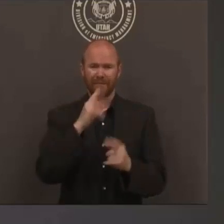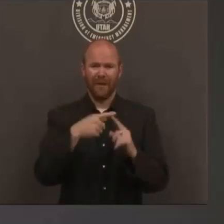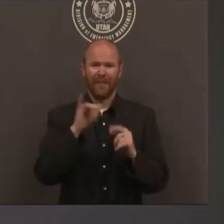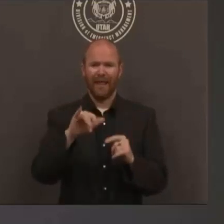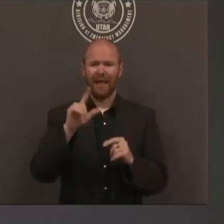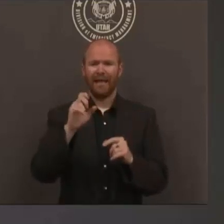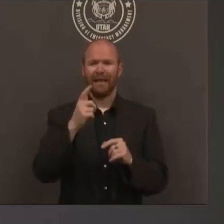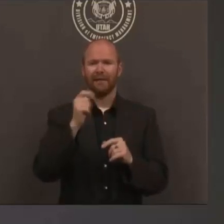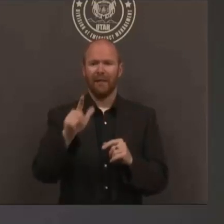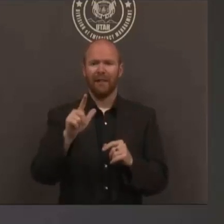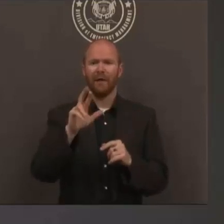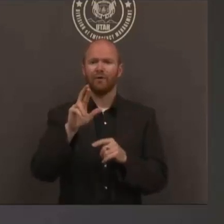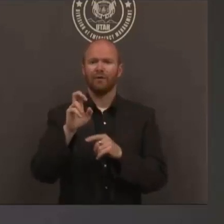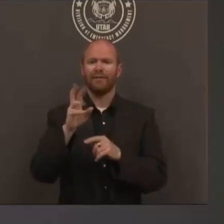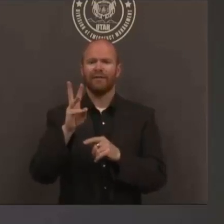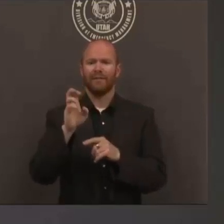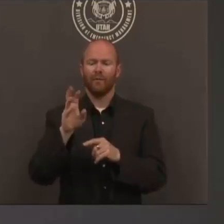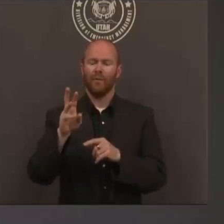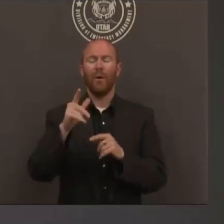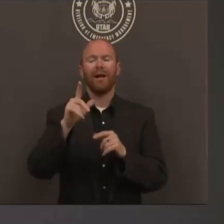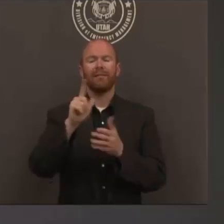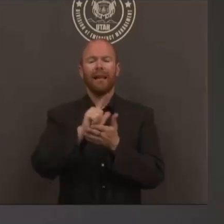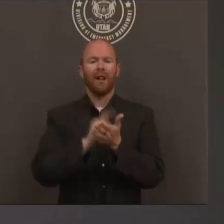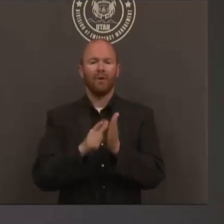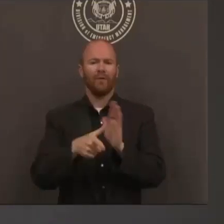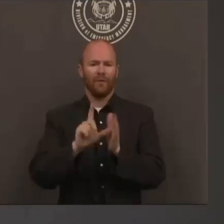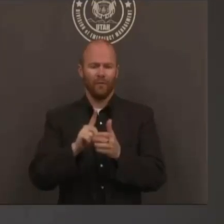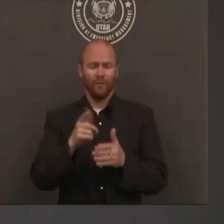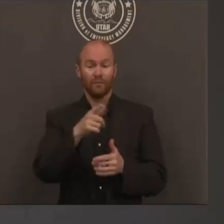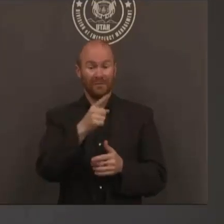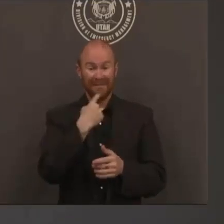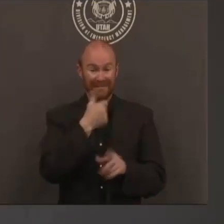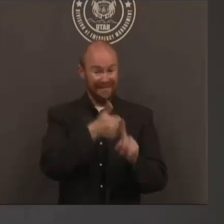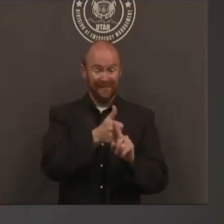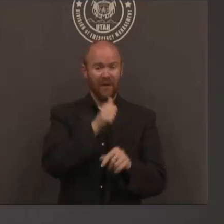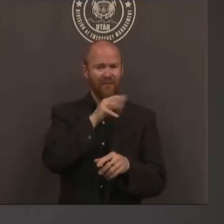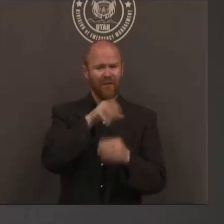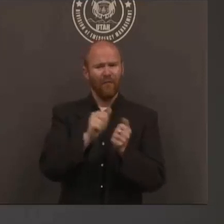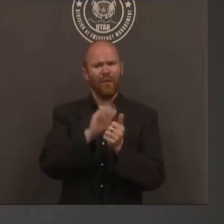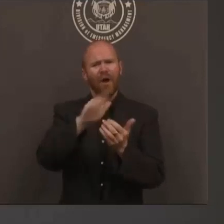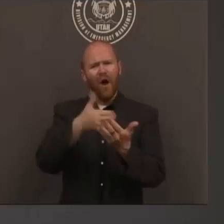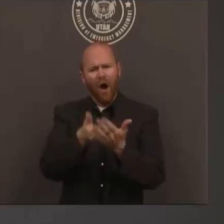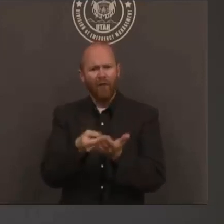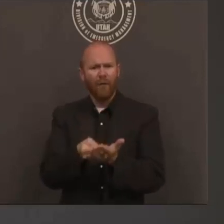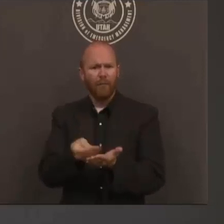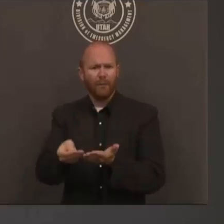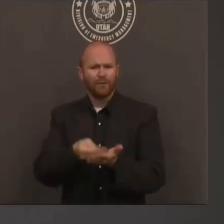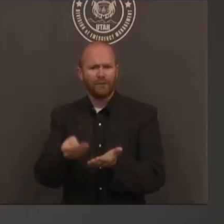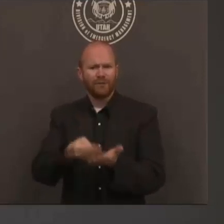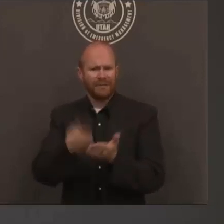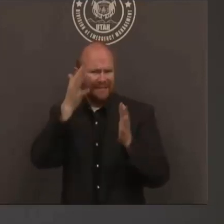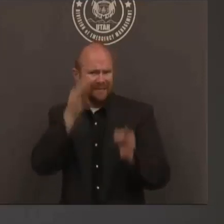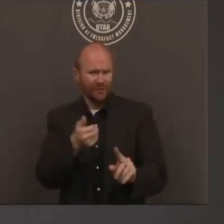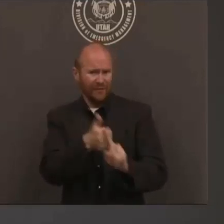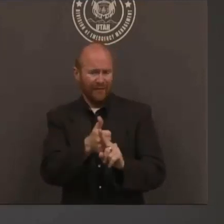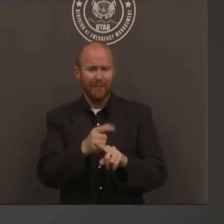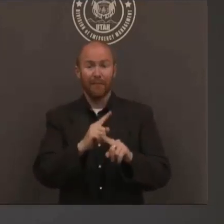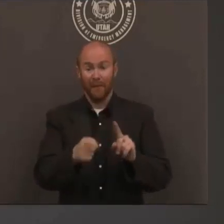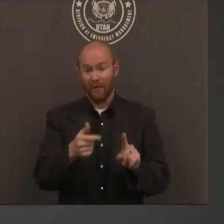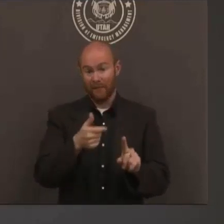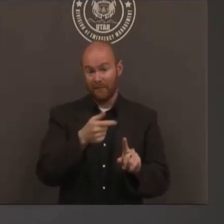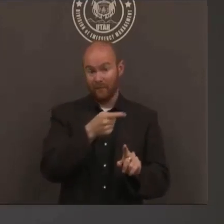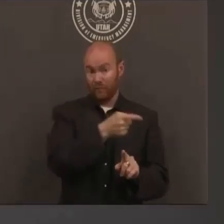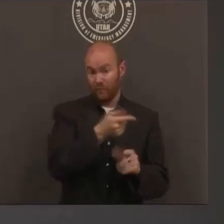around hydroxychloroquine, you said you're not involved in all purchasing decisions, but I'm wondering, have you yet been